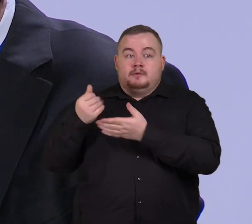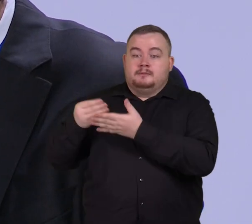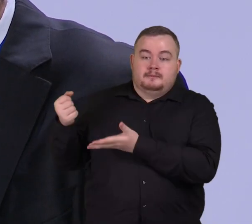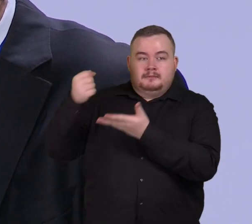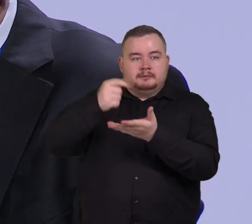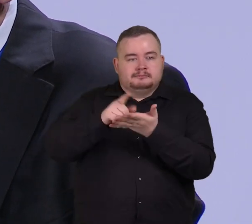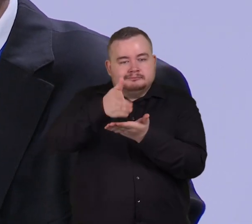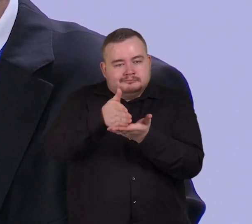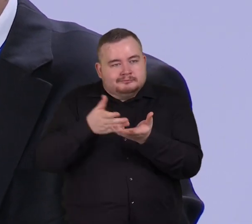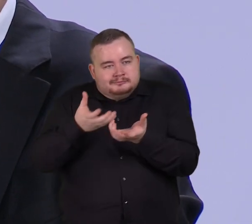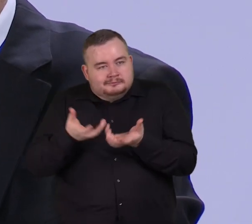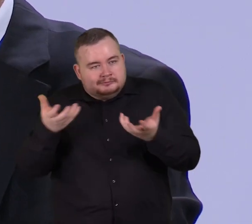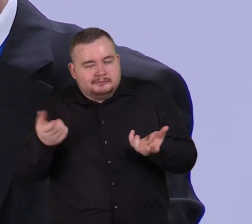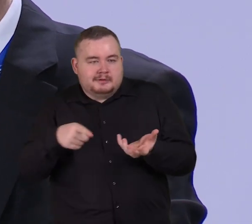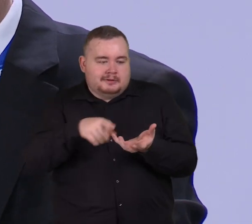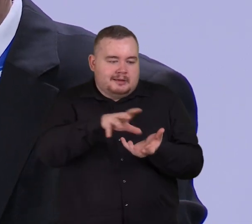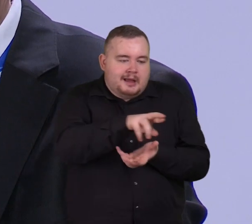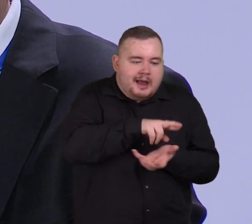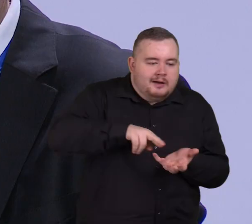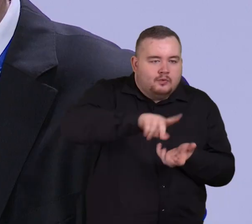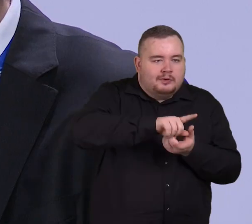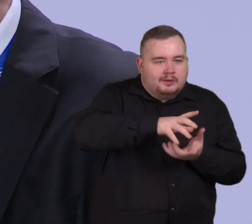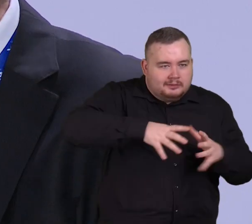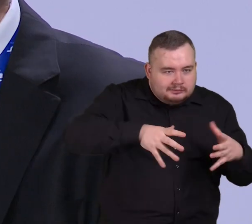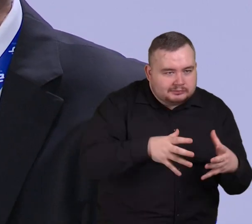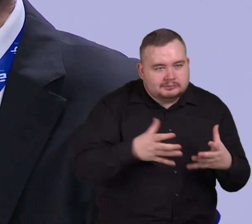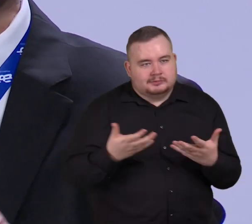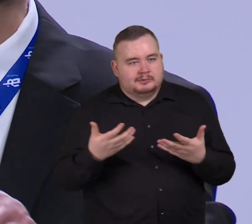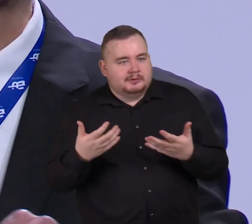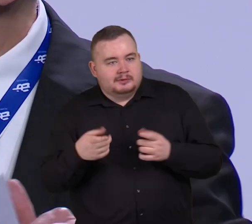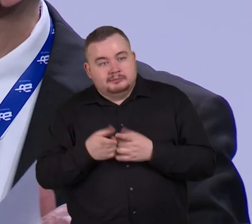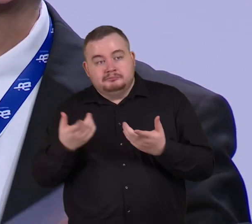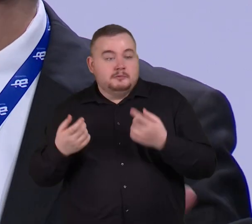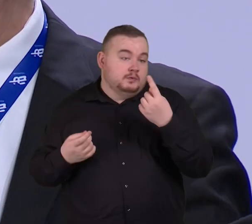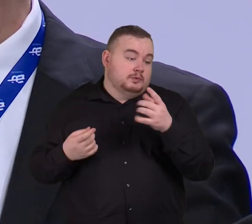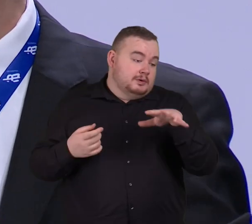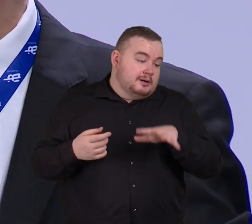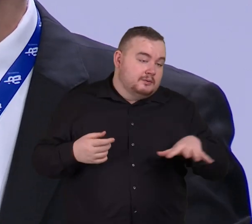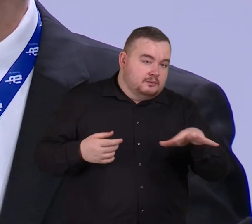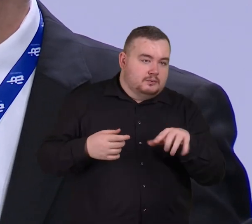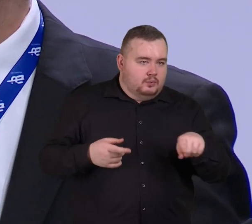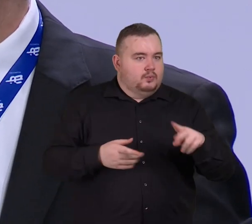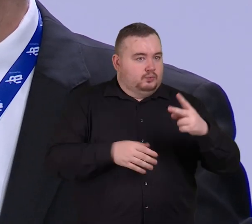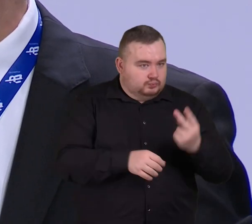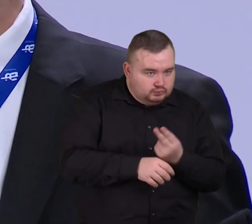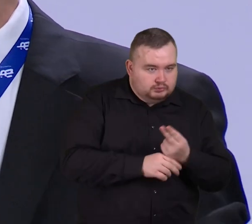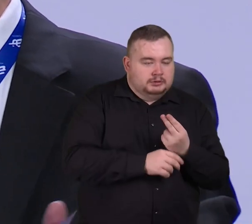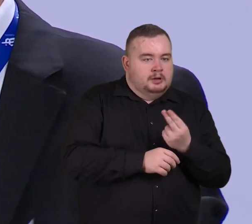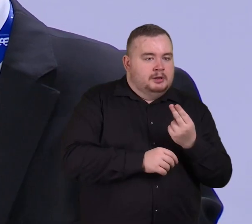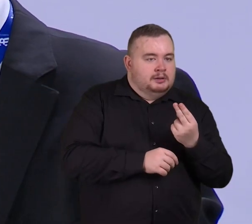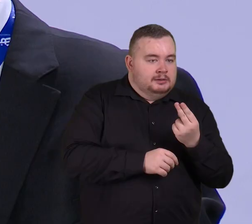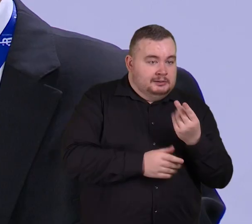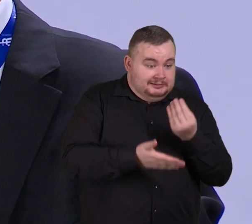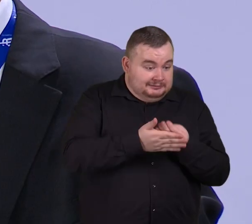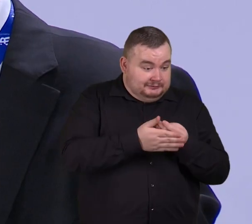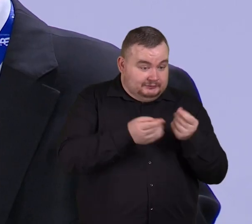region use the regional fund and the social fund, and is located one part in a more developed region and